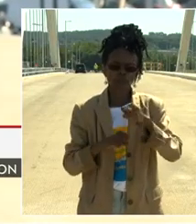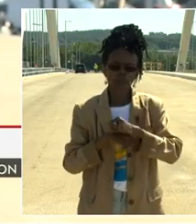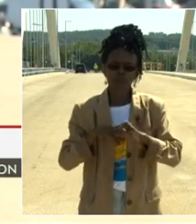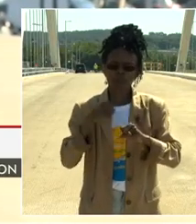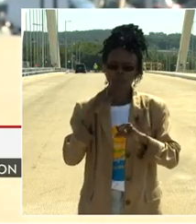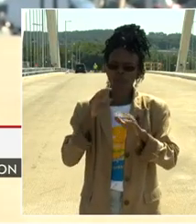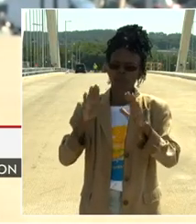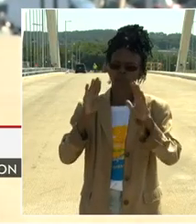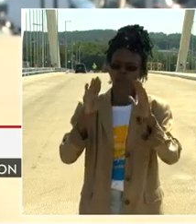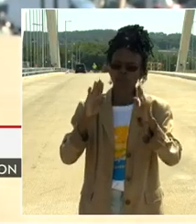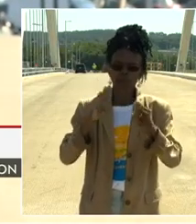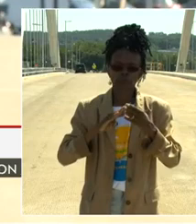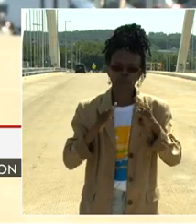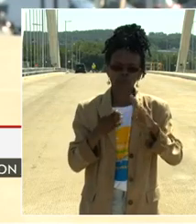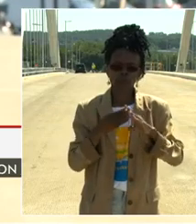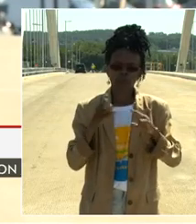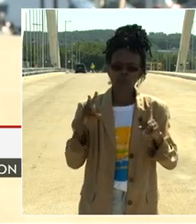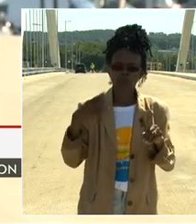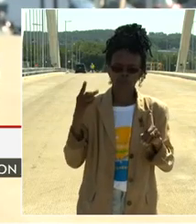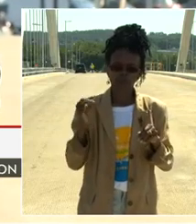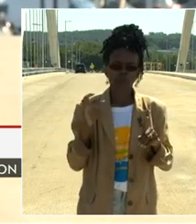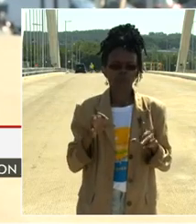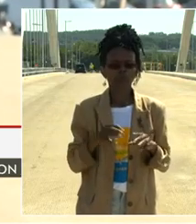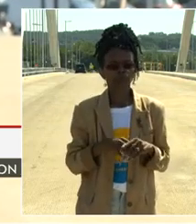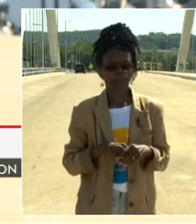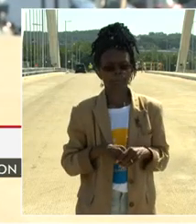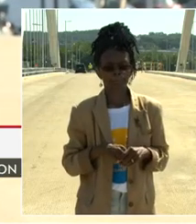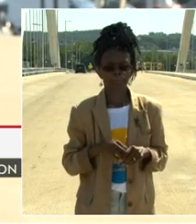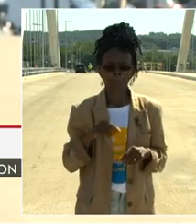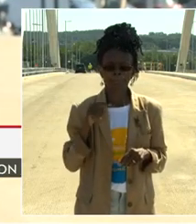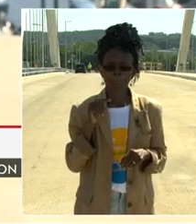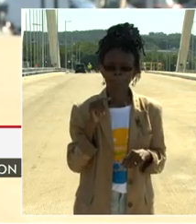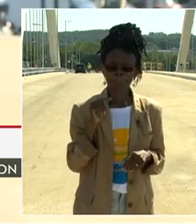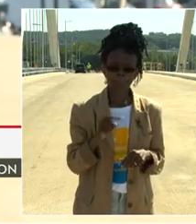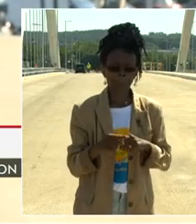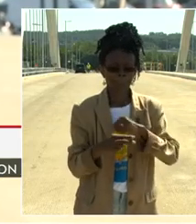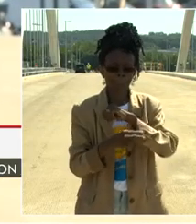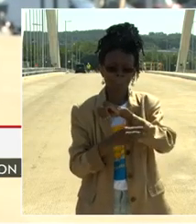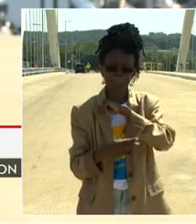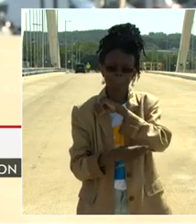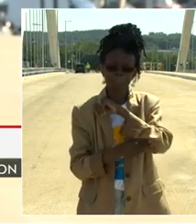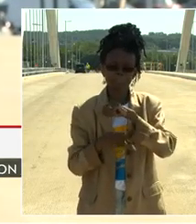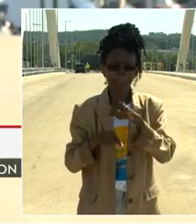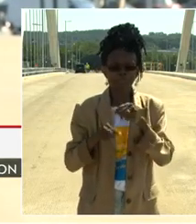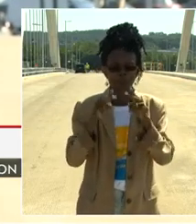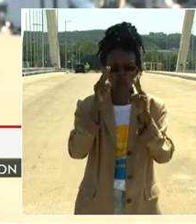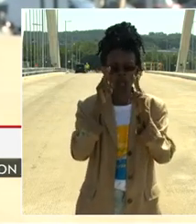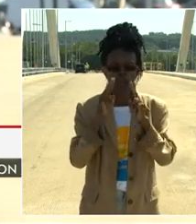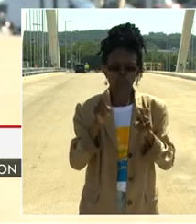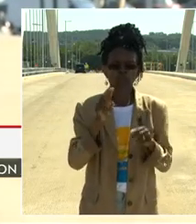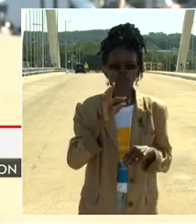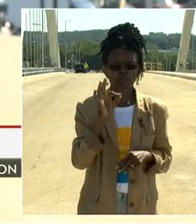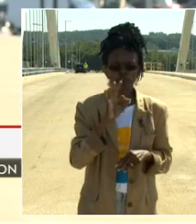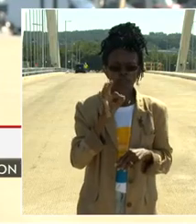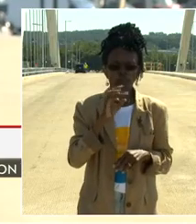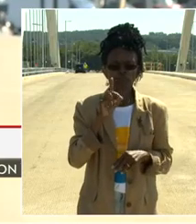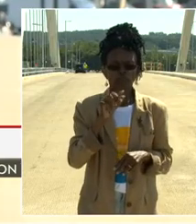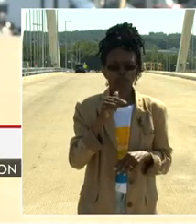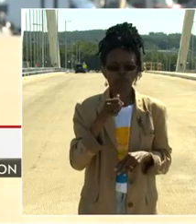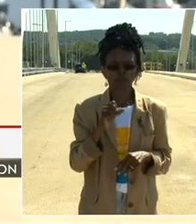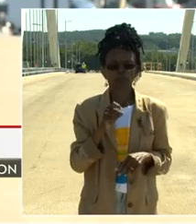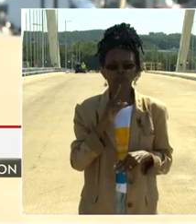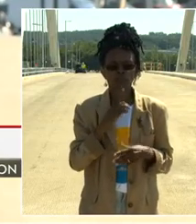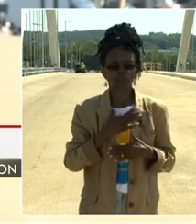Washington, D.C. This bridge is an iconic tribute to Frederick Douglass that I know will be enjoyed by residents for decades to